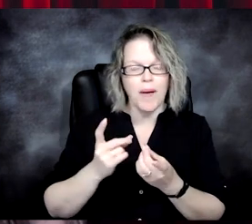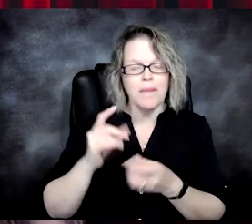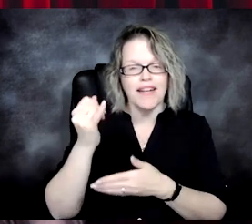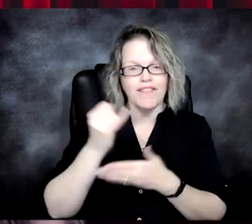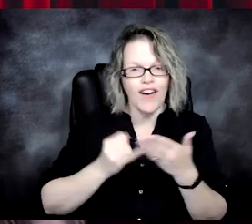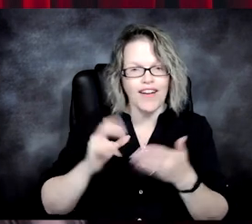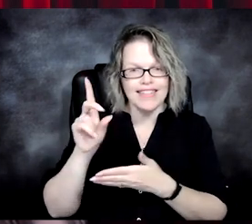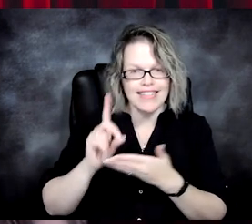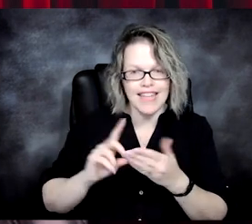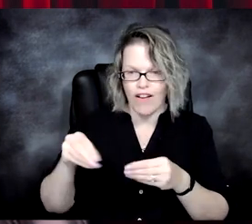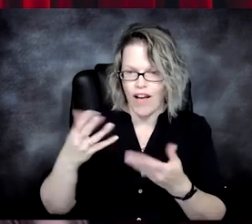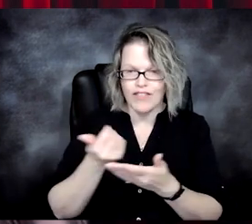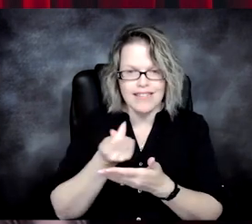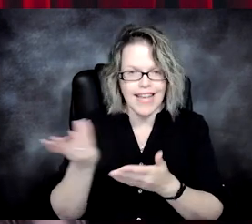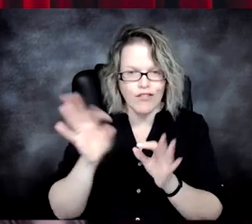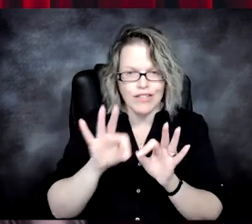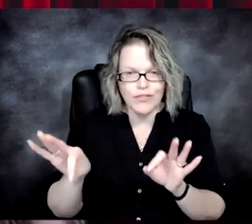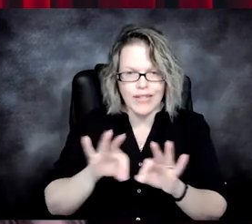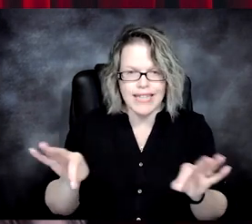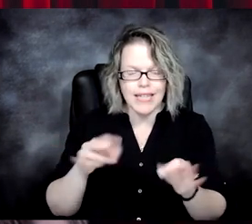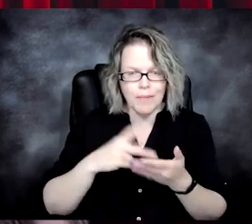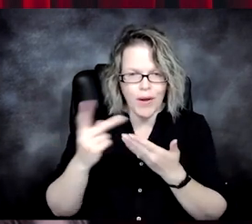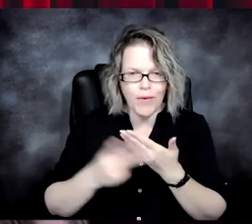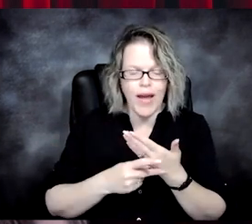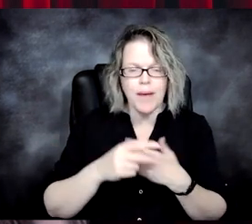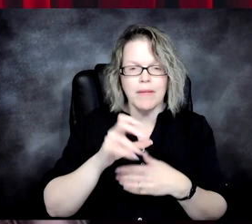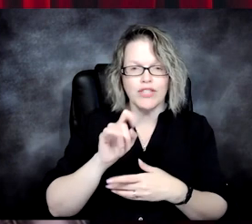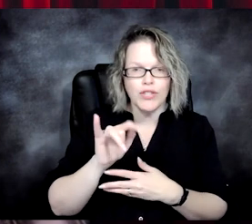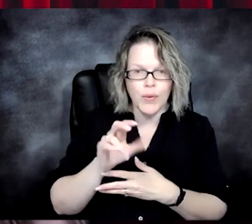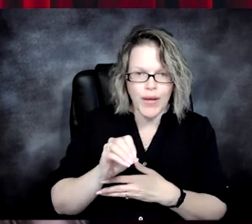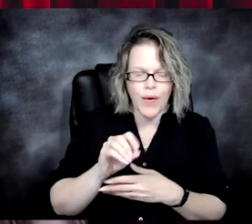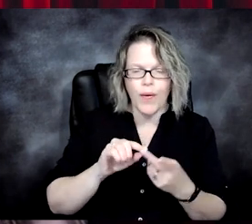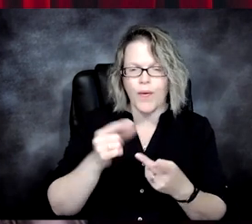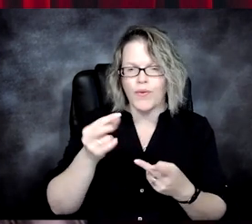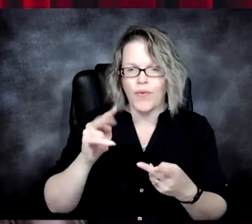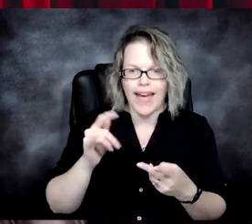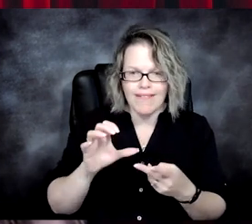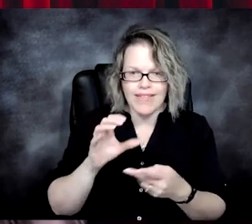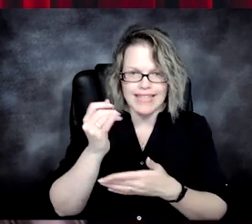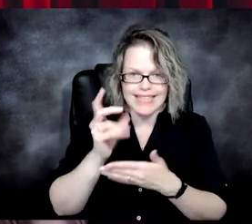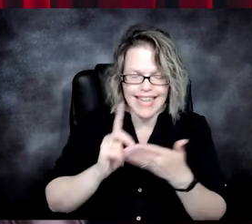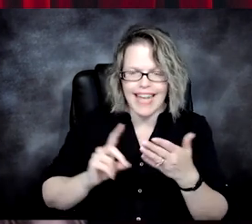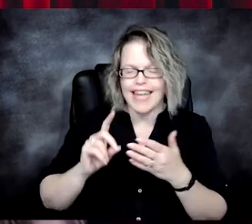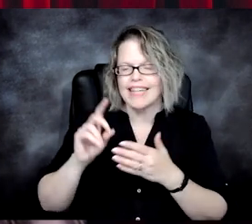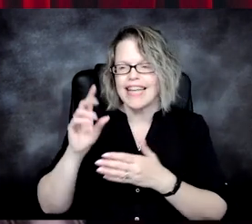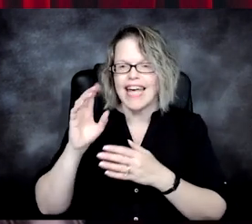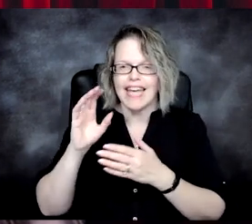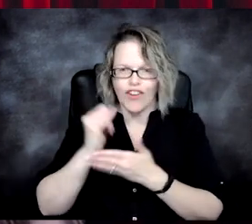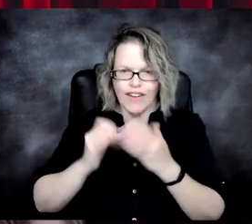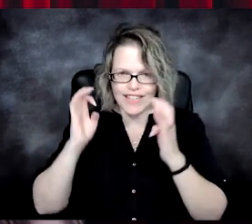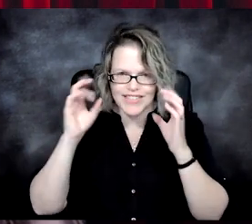Design offers several degree programs in studio art, graphic design, and art education. The awards I'm